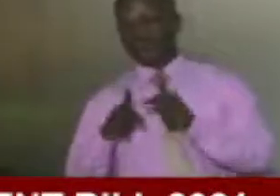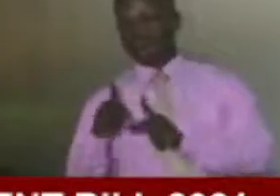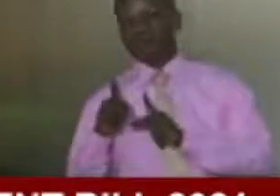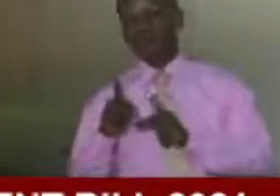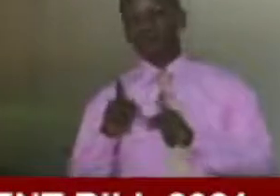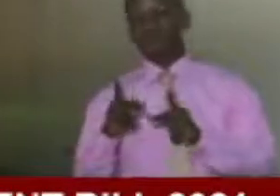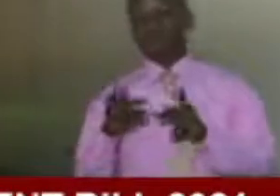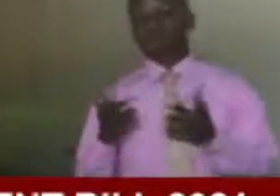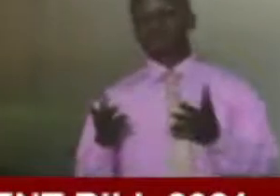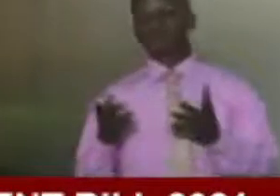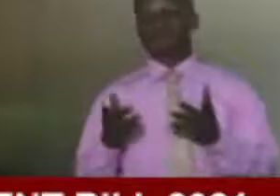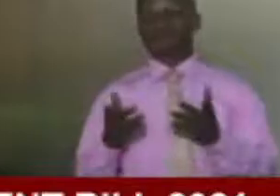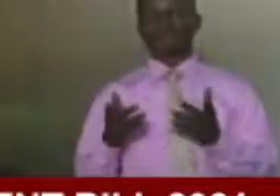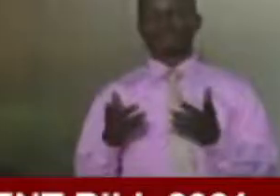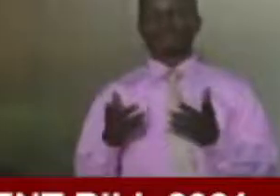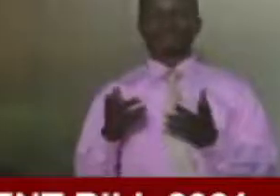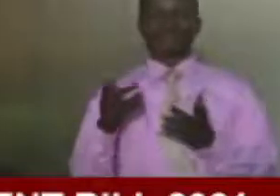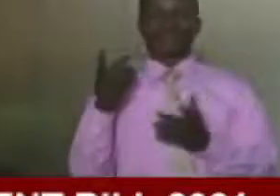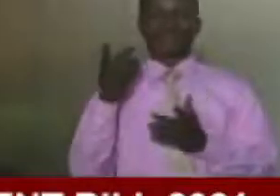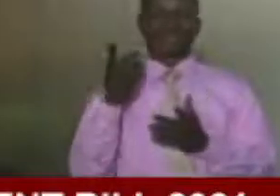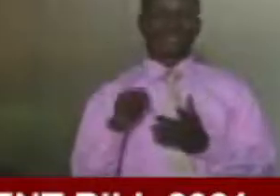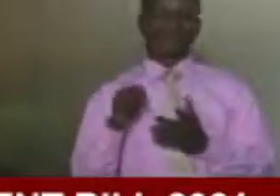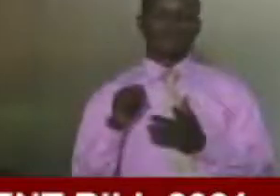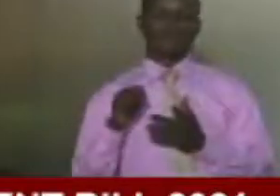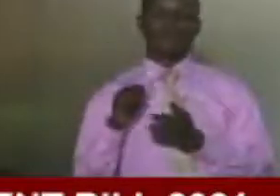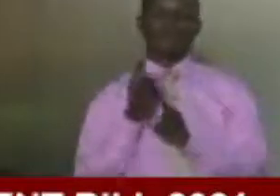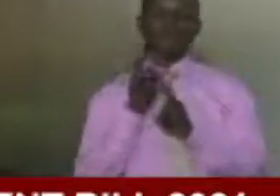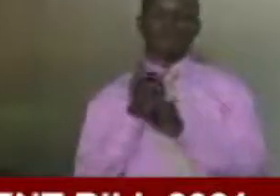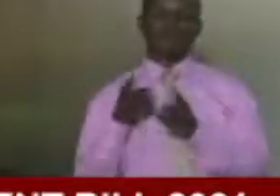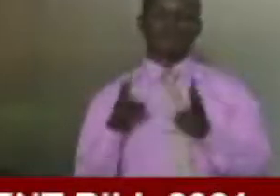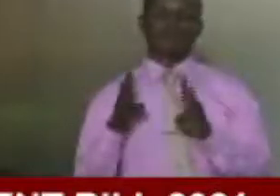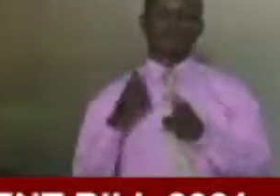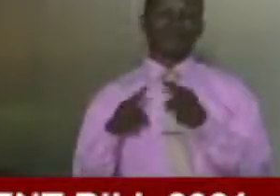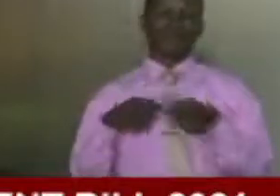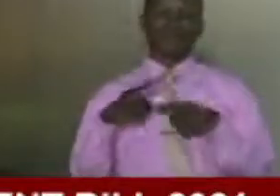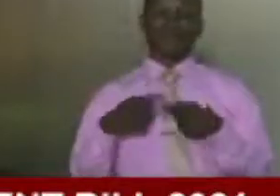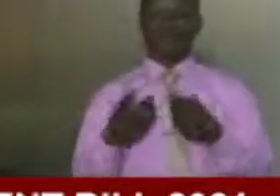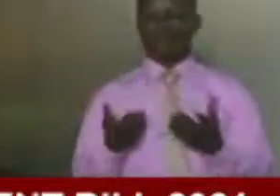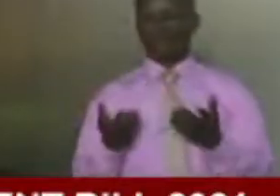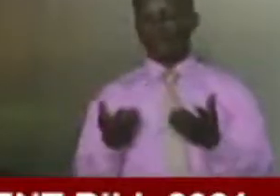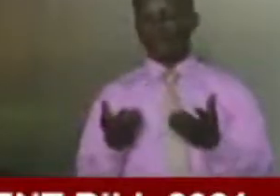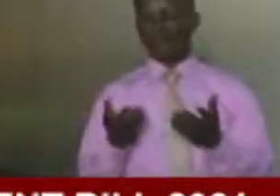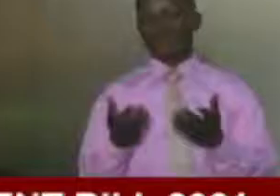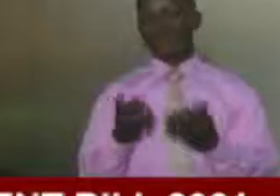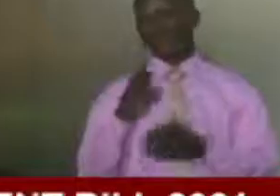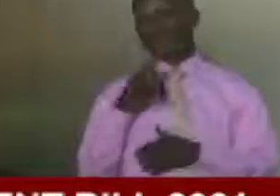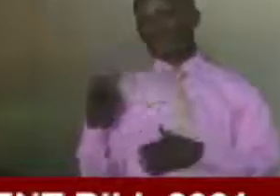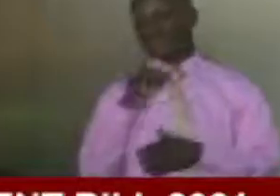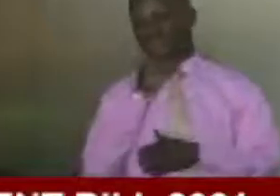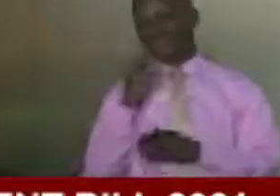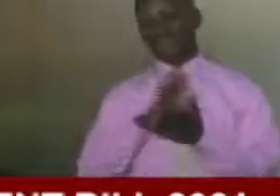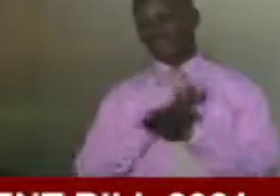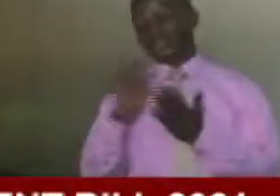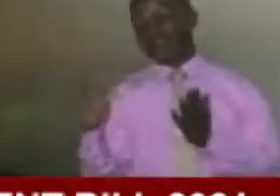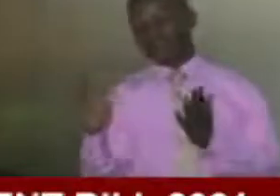And they continue to express their distrust of the process. And one thing is clear. There's a